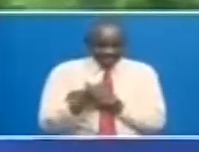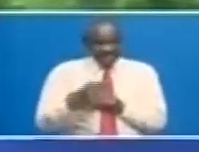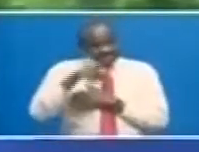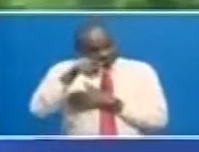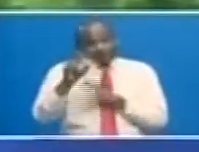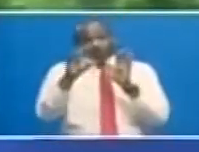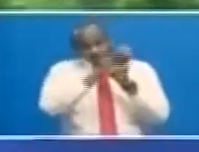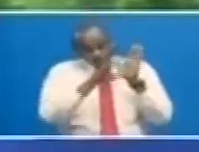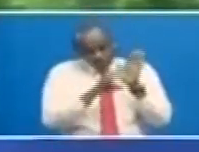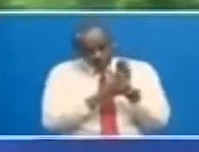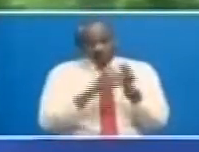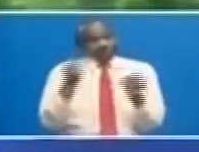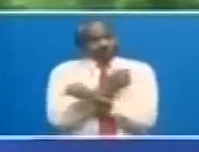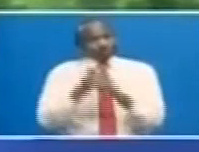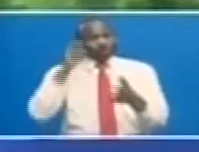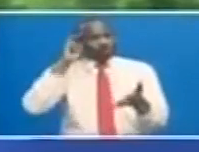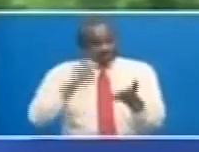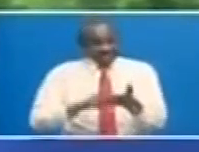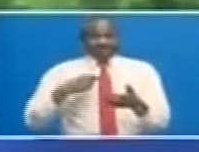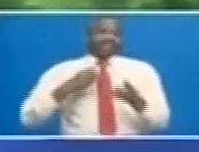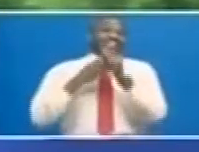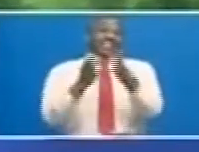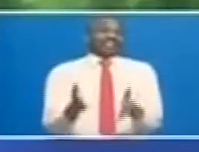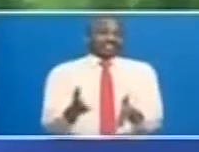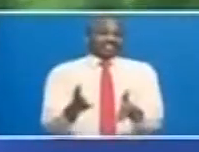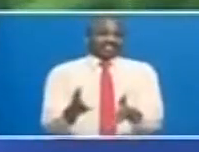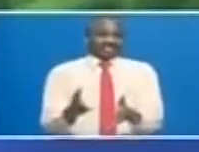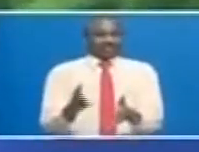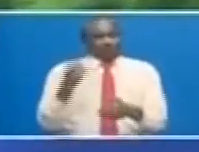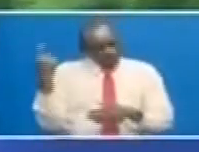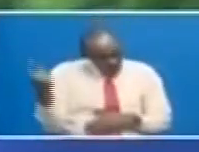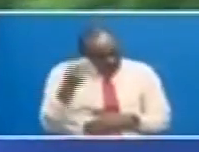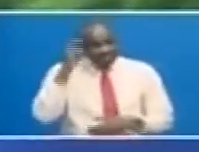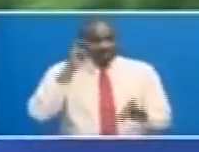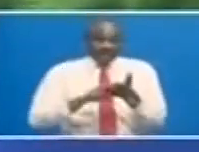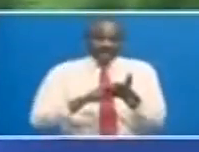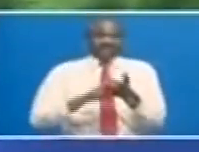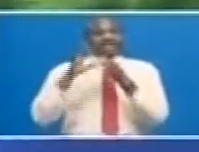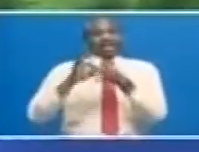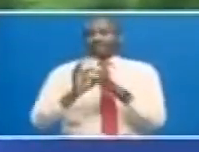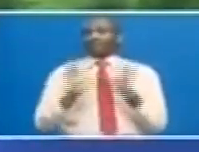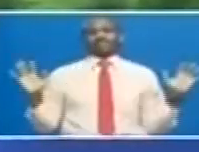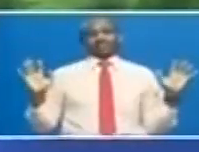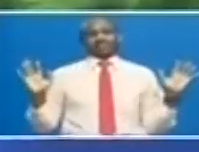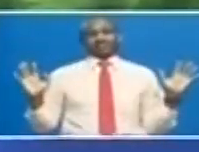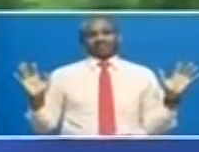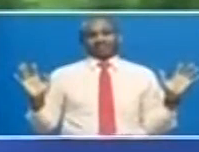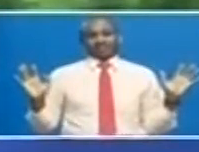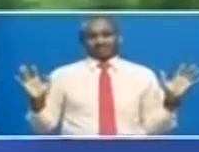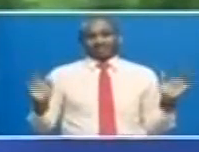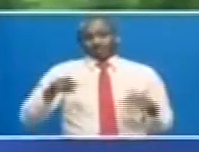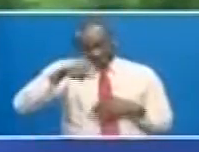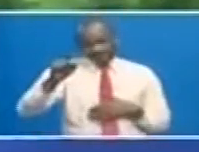the constitution does not recognize you as a leader and only recognizes the culture that